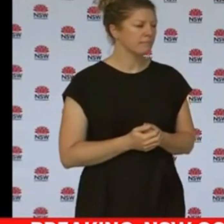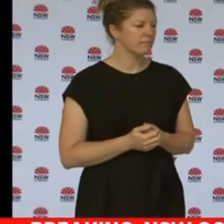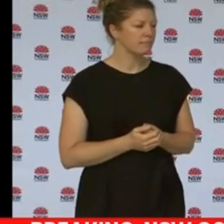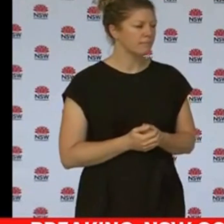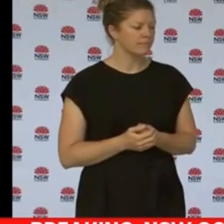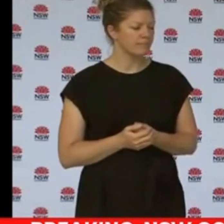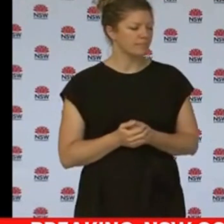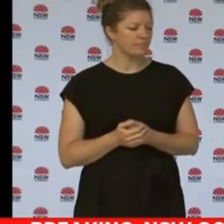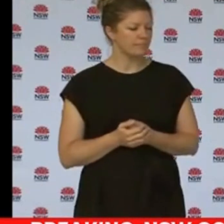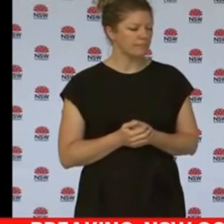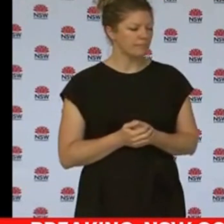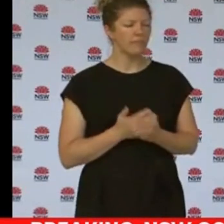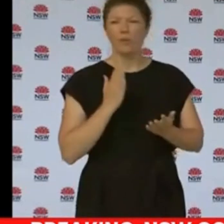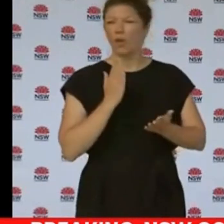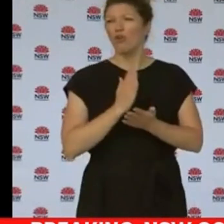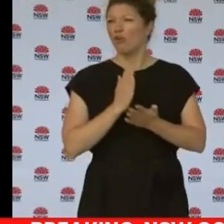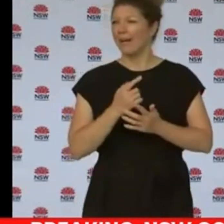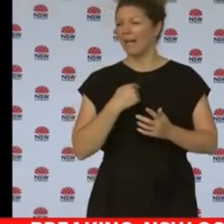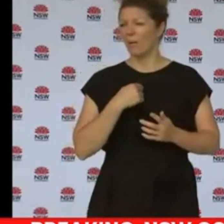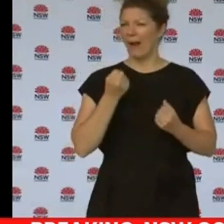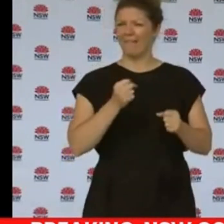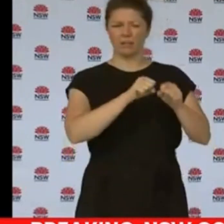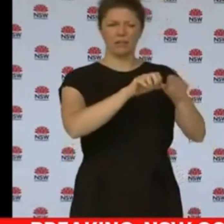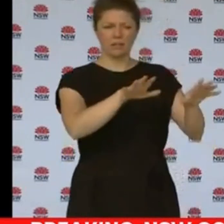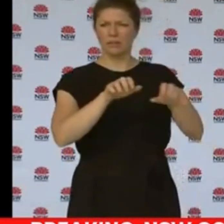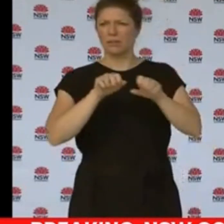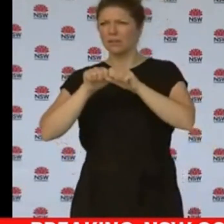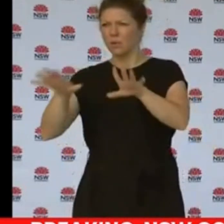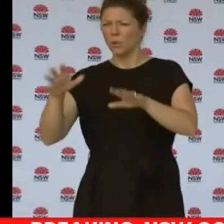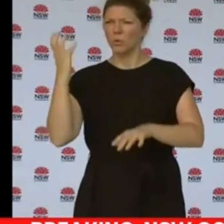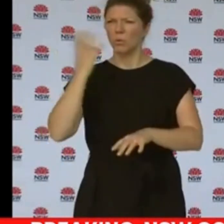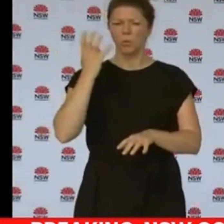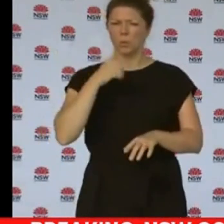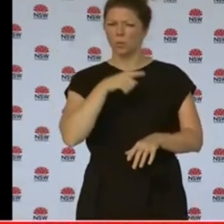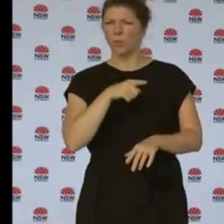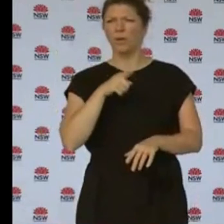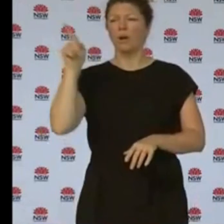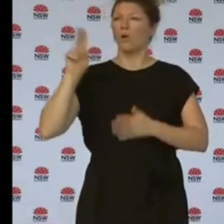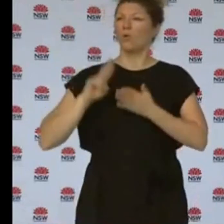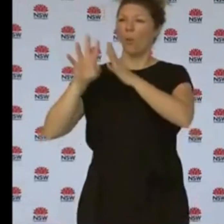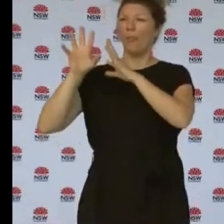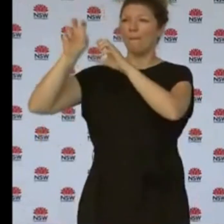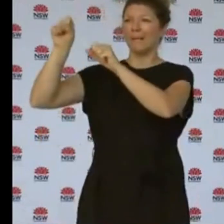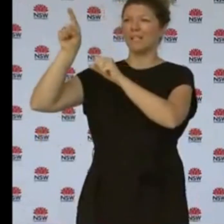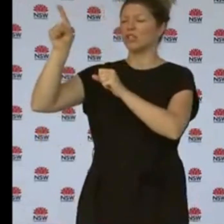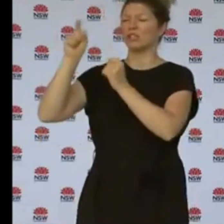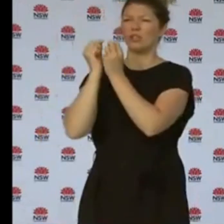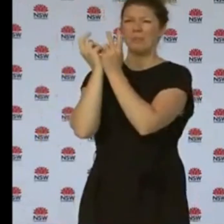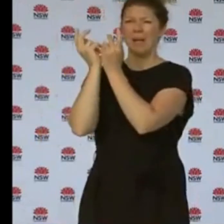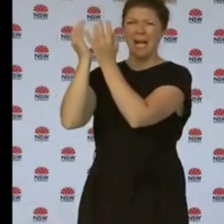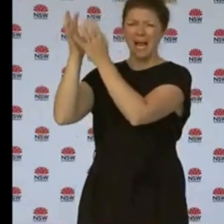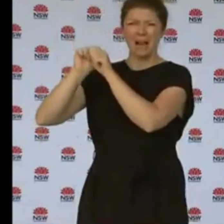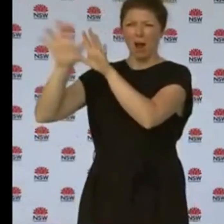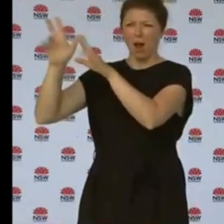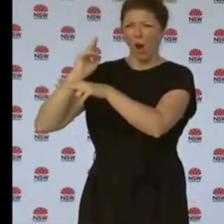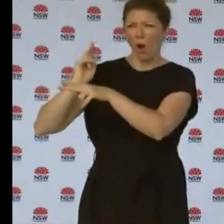the unknown always is when you've had some outbreaks in concentrated areas, and the concentration of the northern beaches was huge because you had so